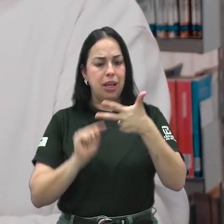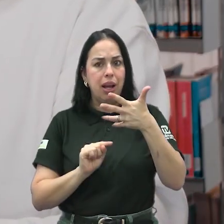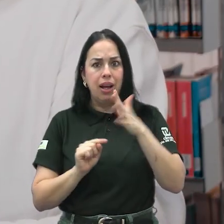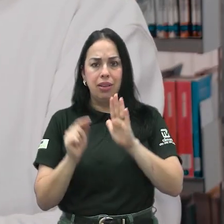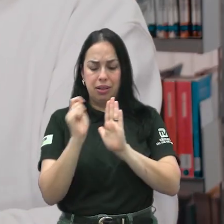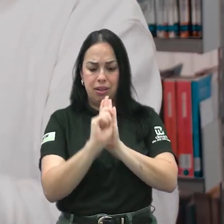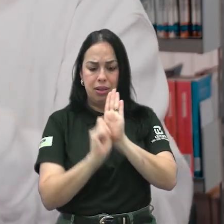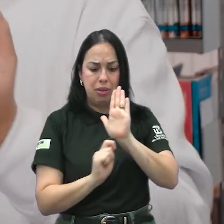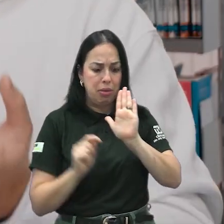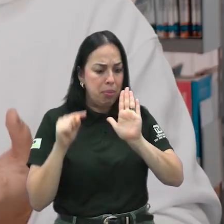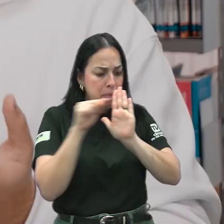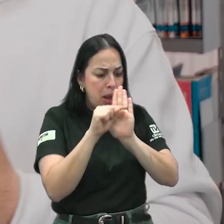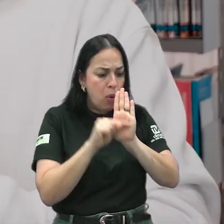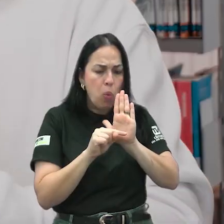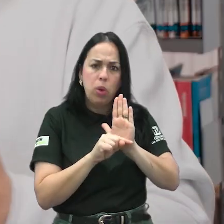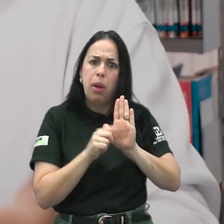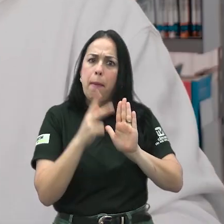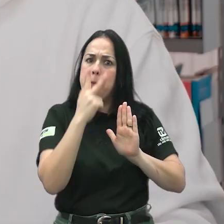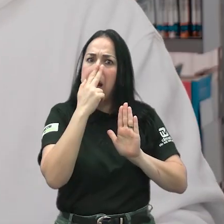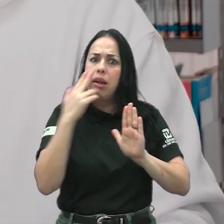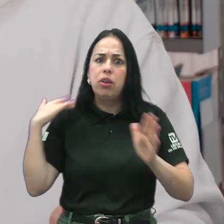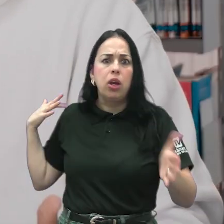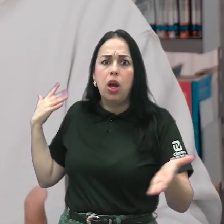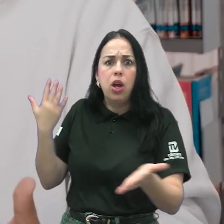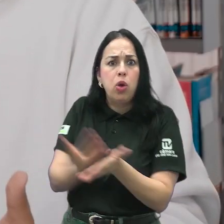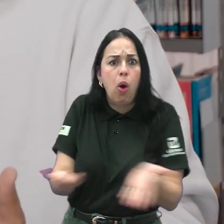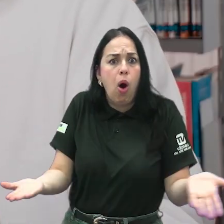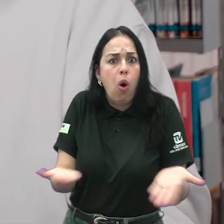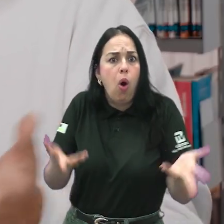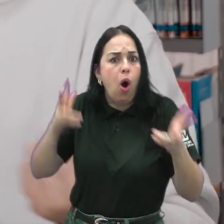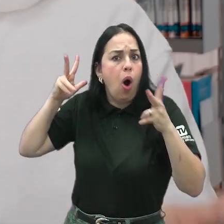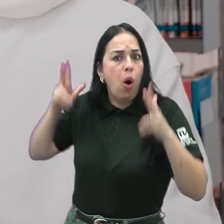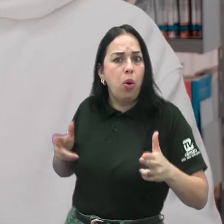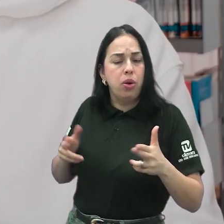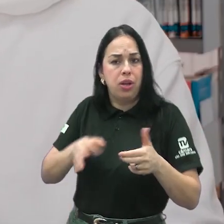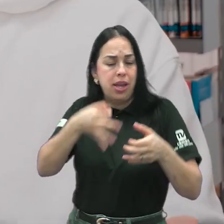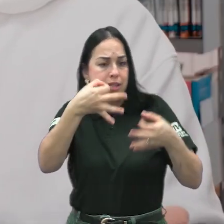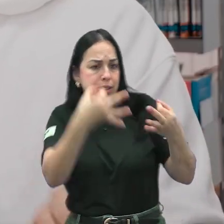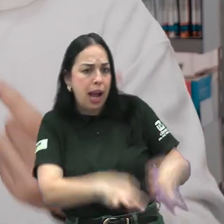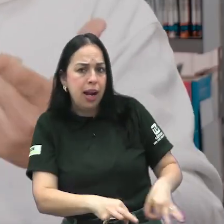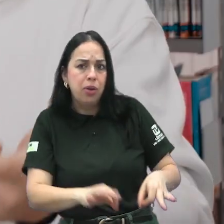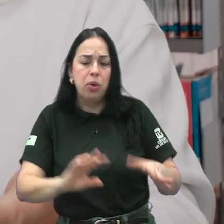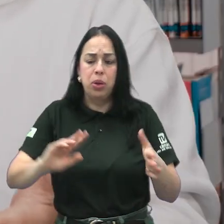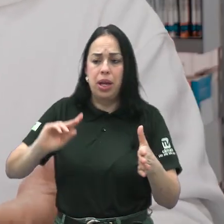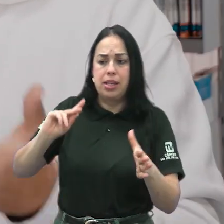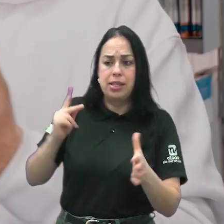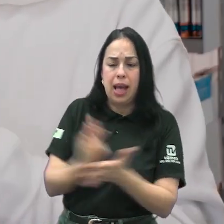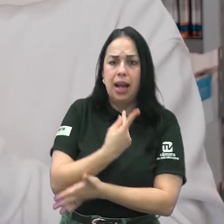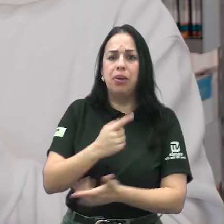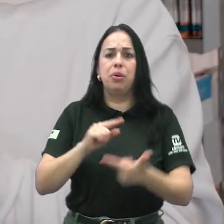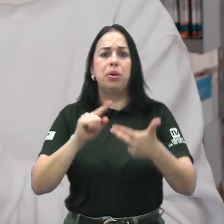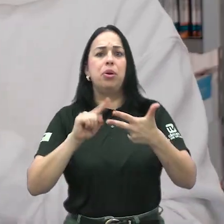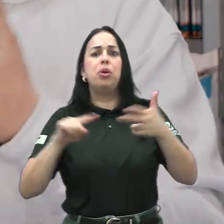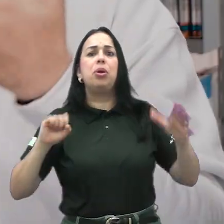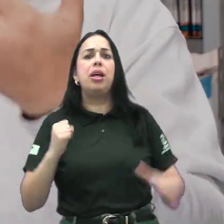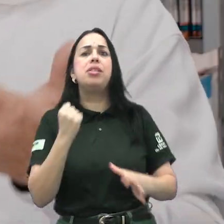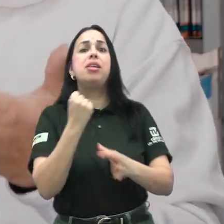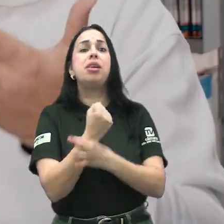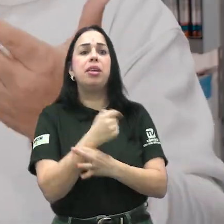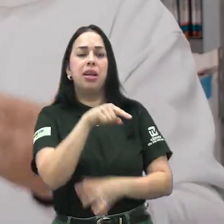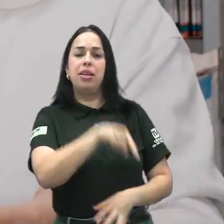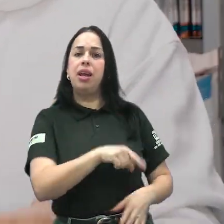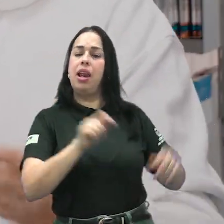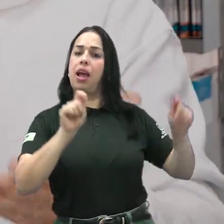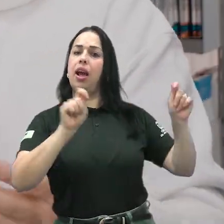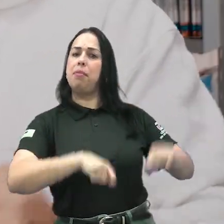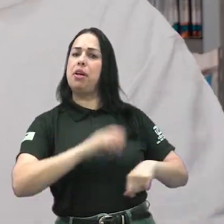continuam sendo repetidas hoje, décadas depois, como o que é certo, o que é seguro e o que um robô deve